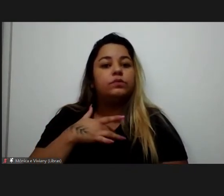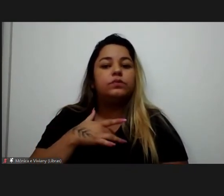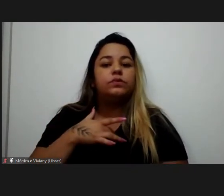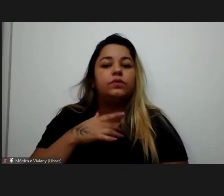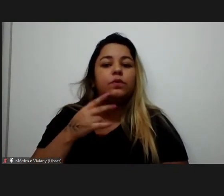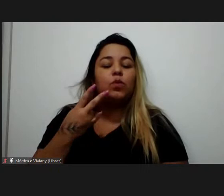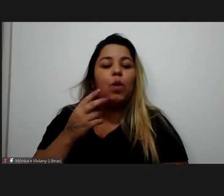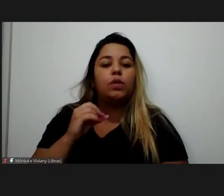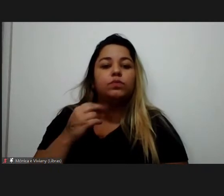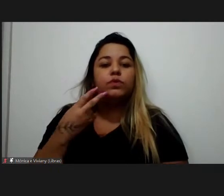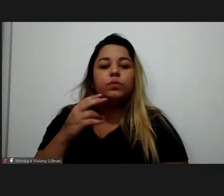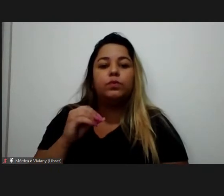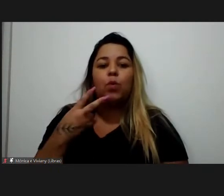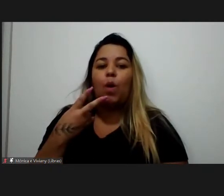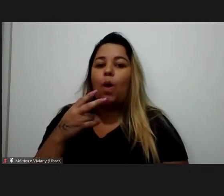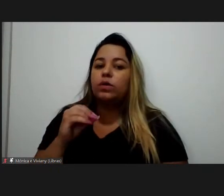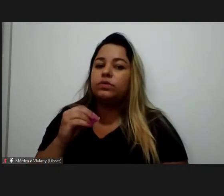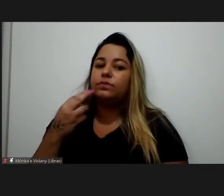Plan